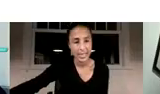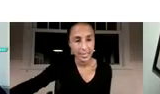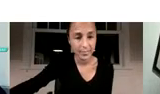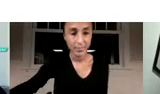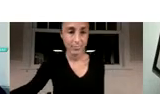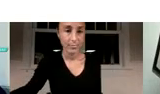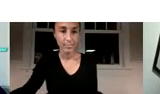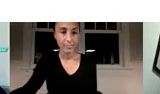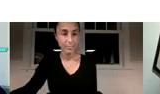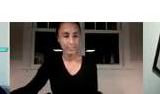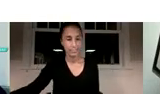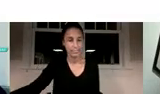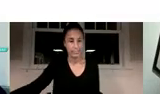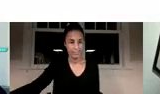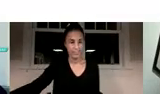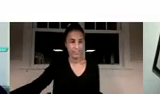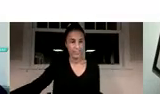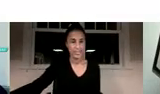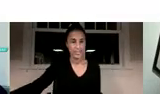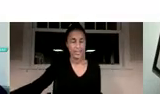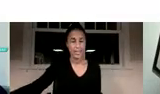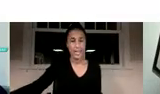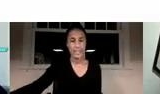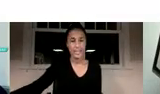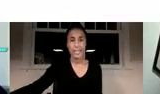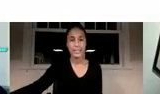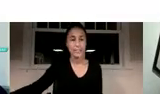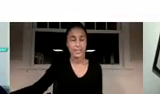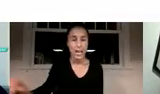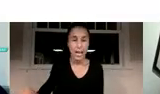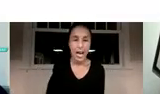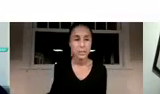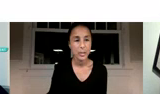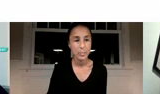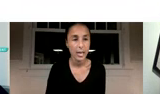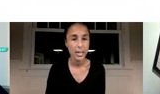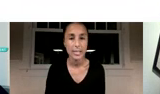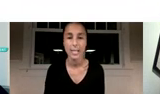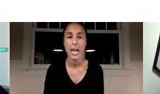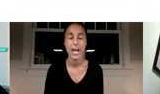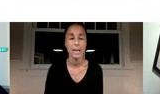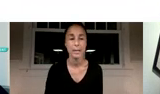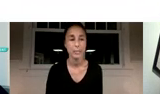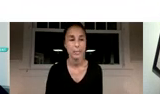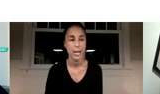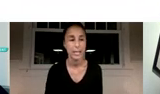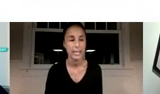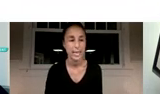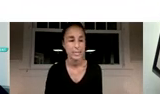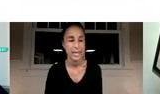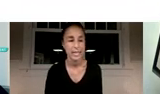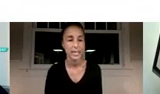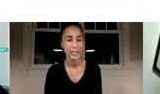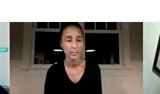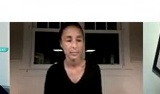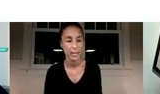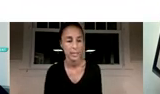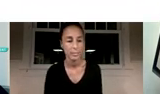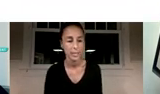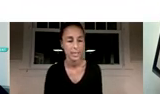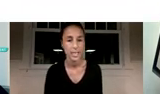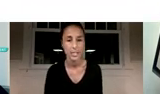And I'll stop sharing my screen. Thanks, Steve. I am Jill Parks. I am here with my colleague, Sam Steckity,